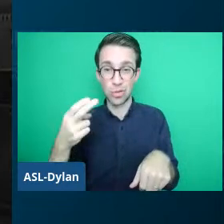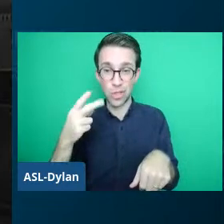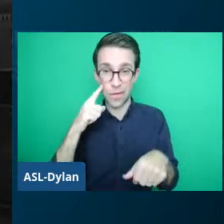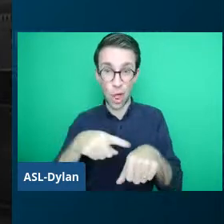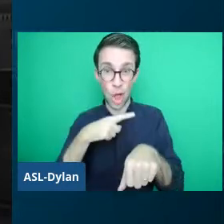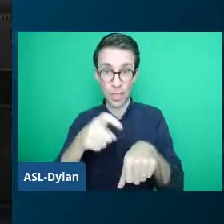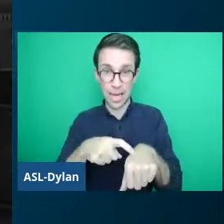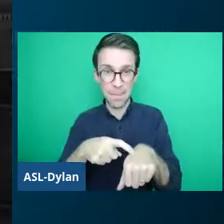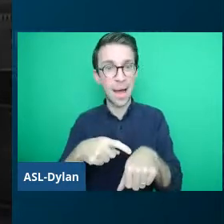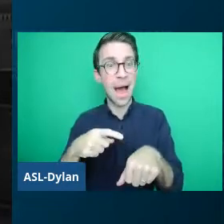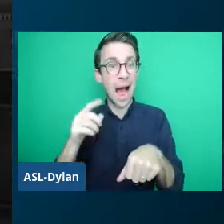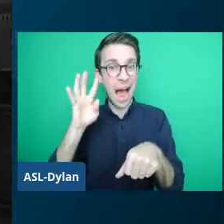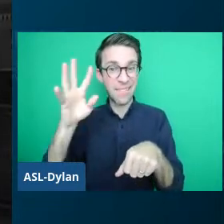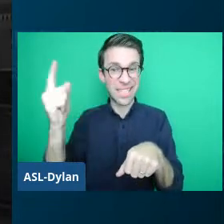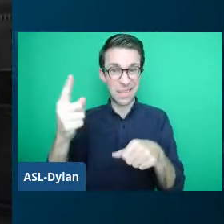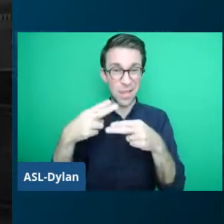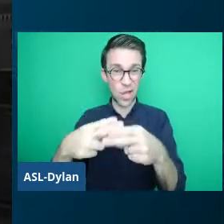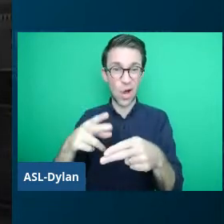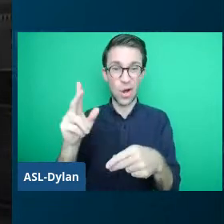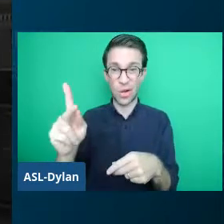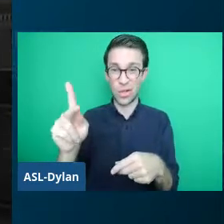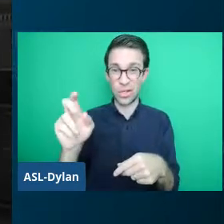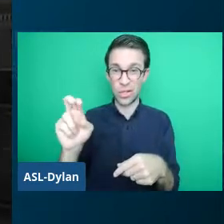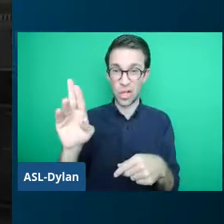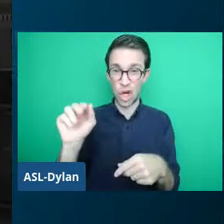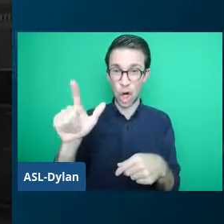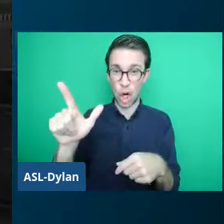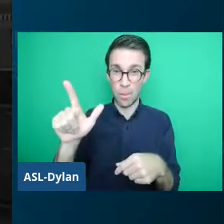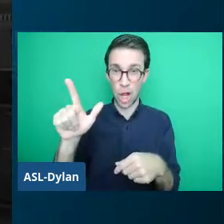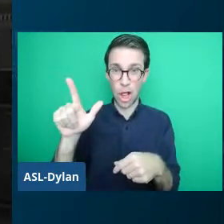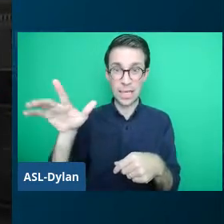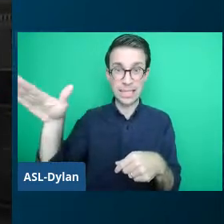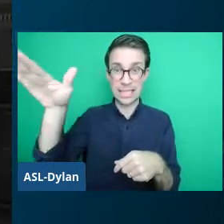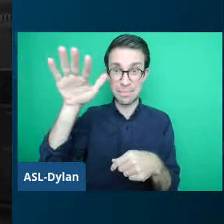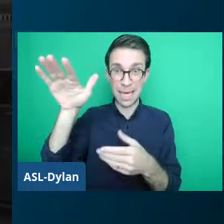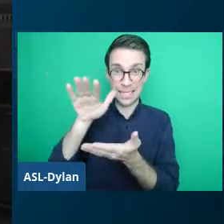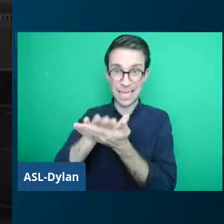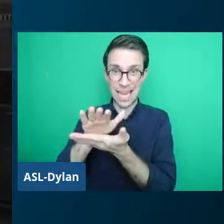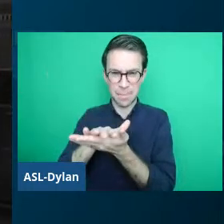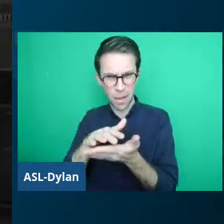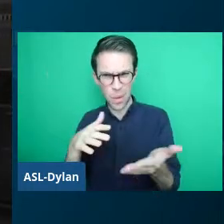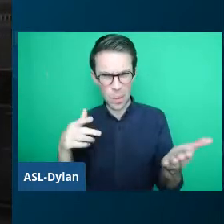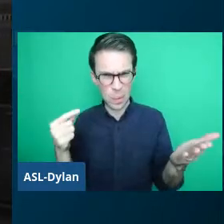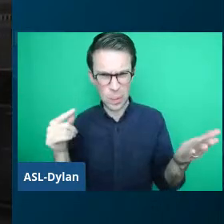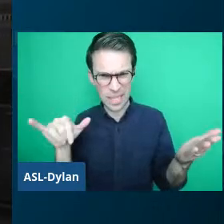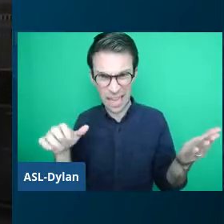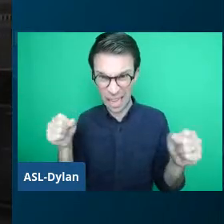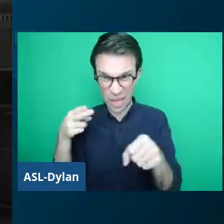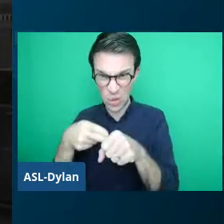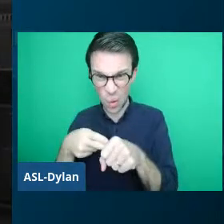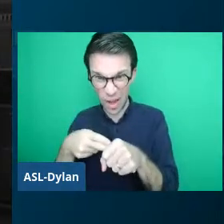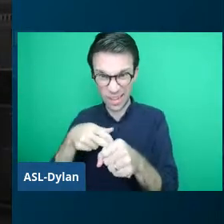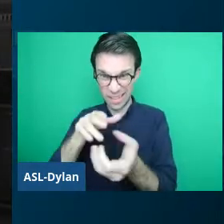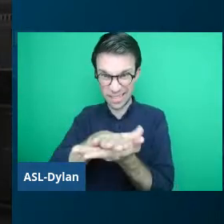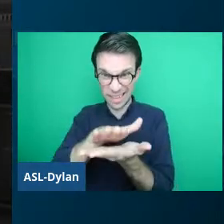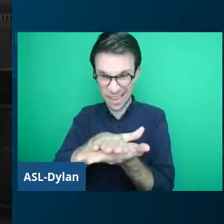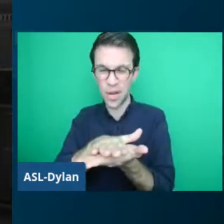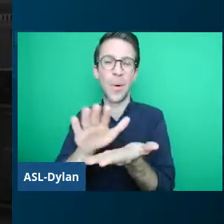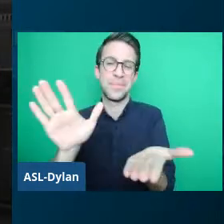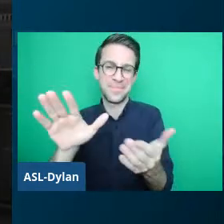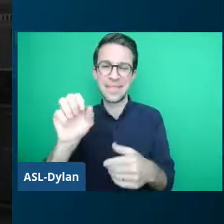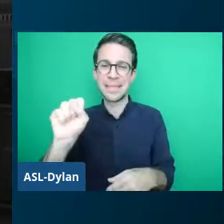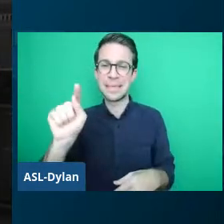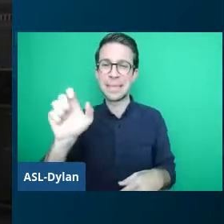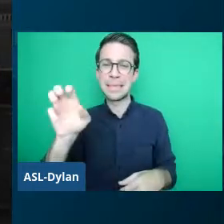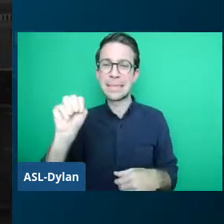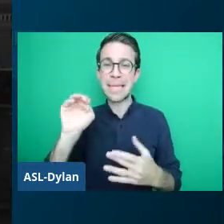Space Academy. And you're like, what is Kerbal Space Academy? Can I join? Kerbal Space Academy is a STEM outreach thing that we